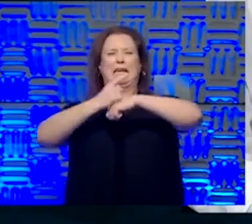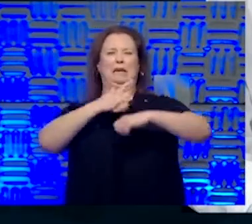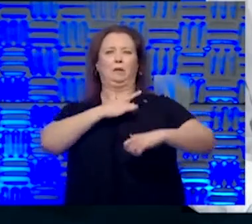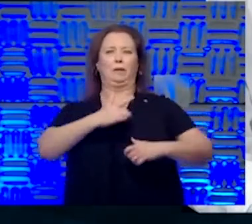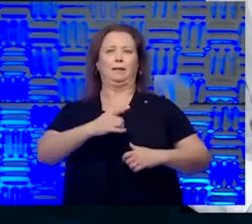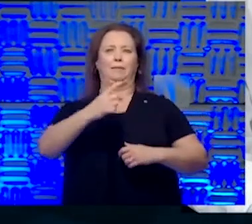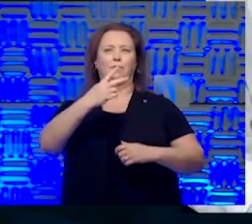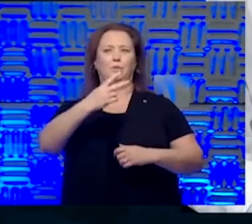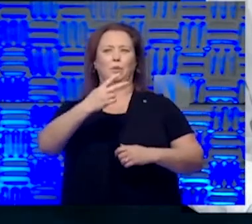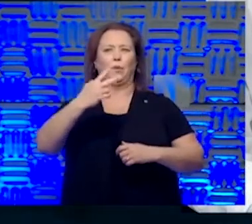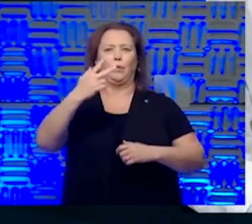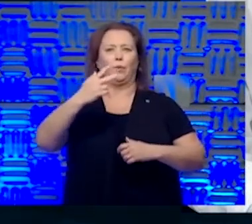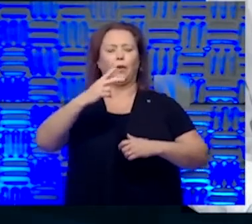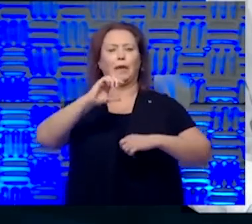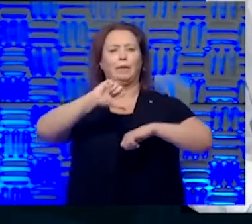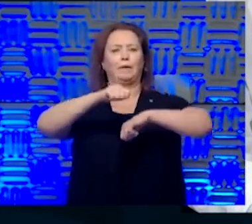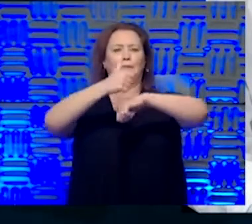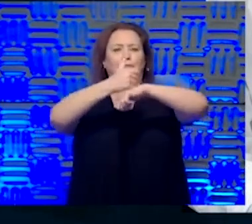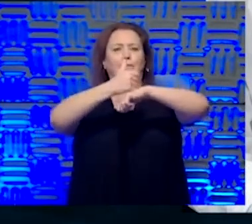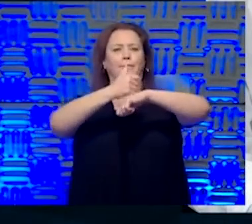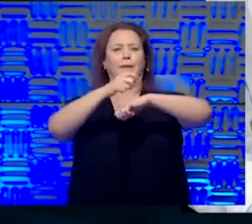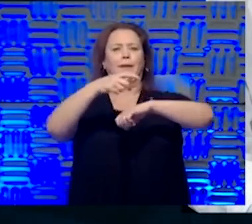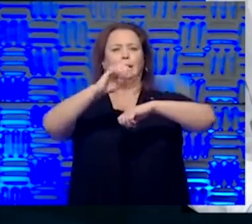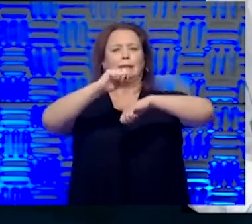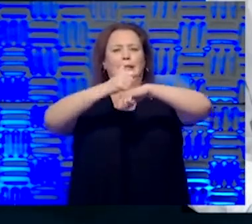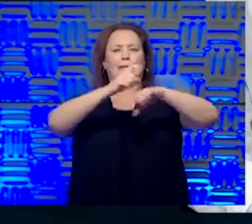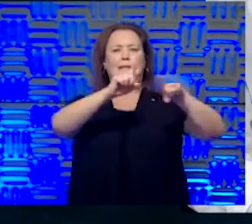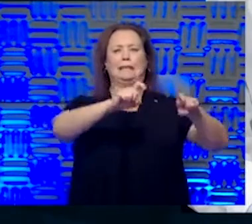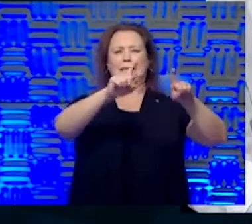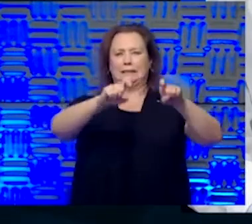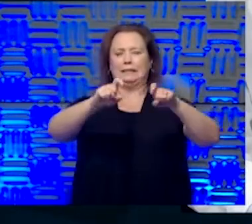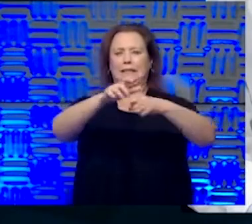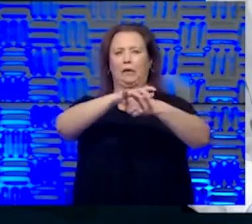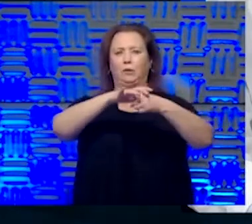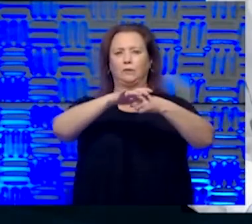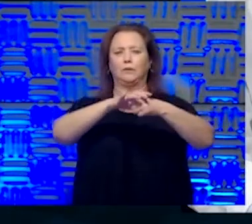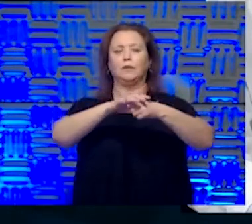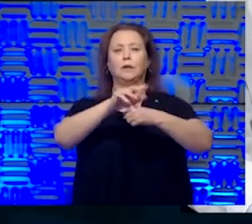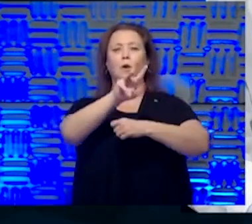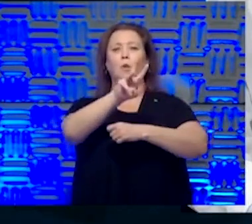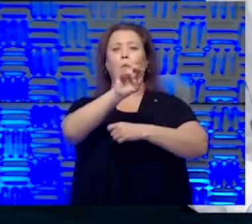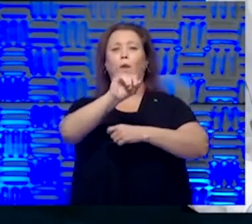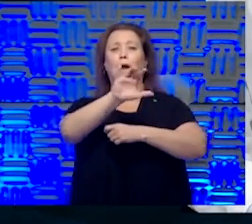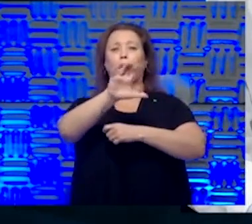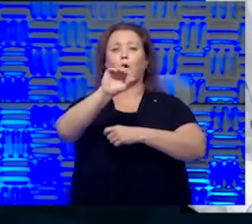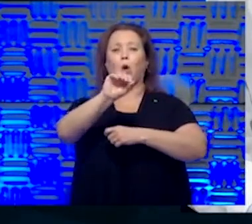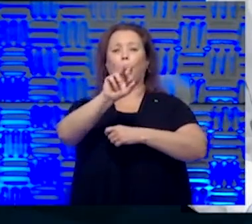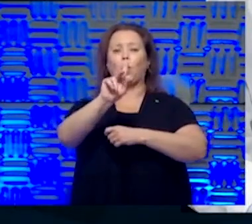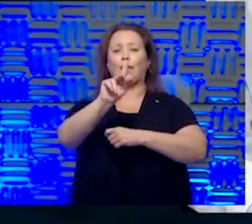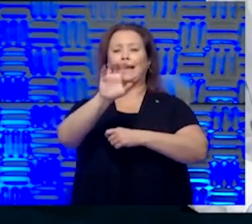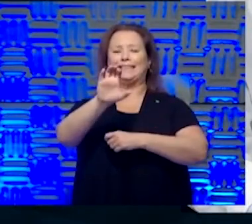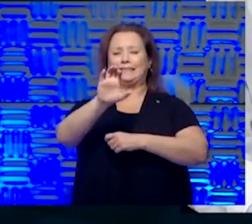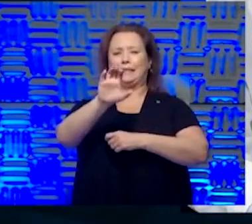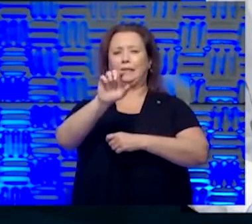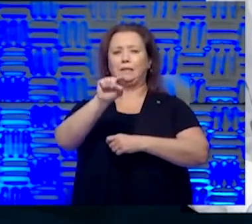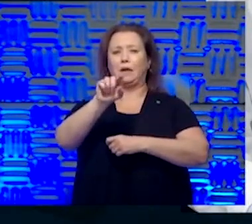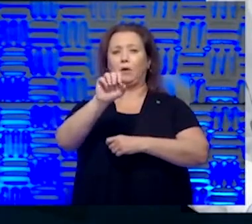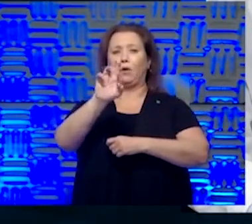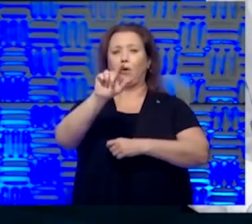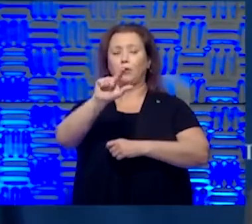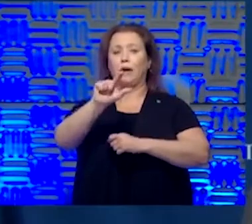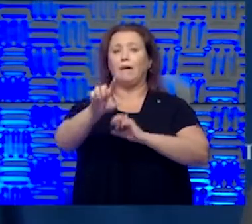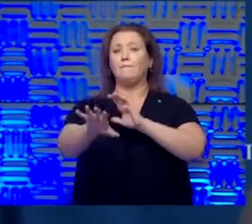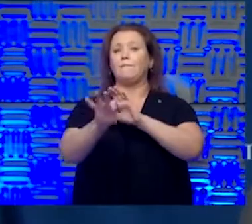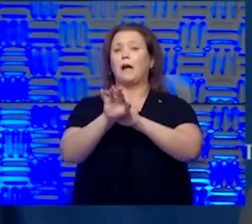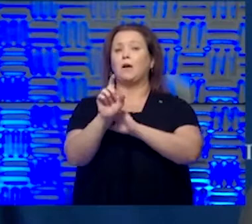2 or 3 of those pop-up testing sites going across the community. You can go to our YCOKCK.org website and find them,